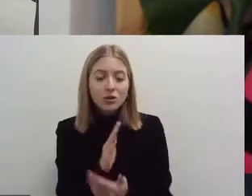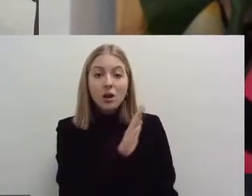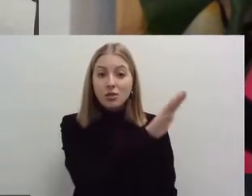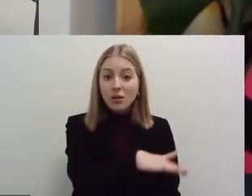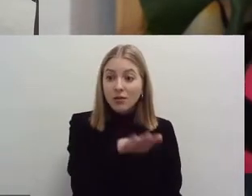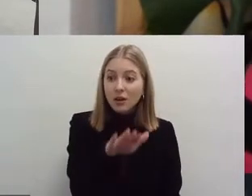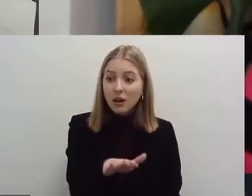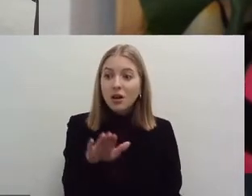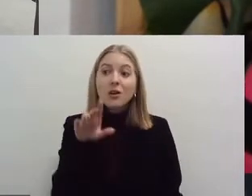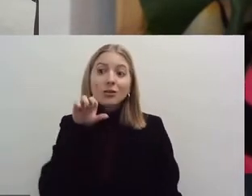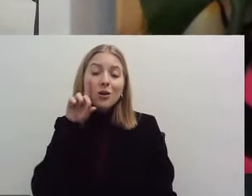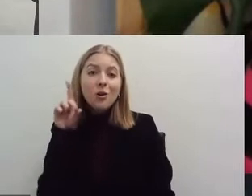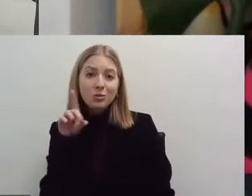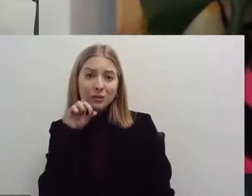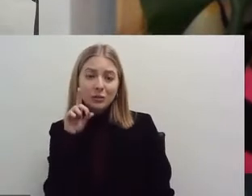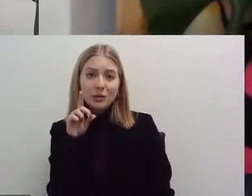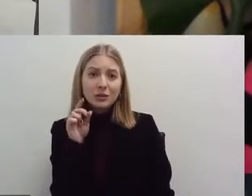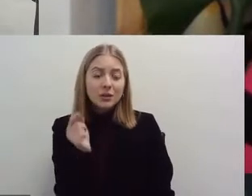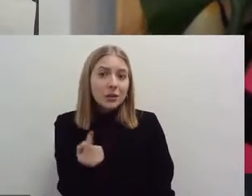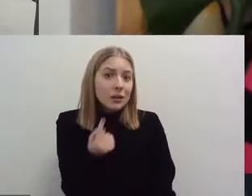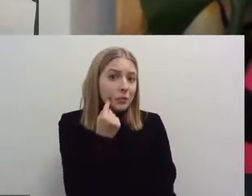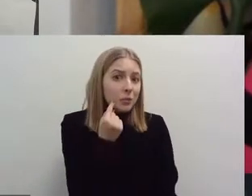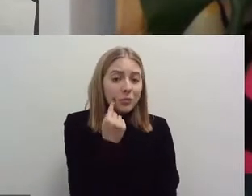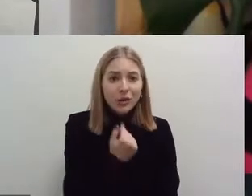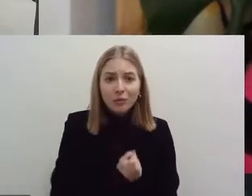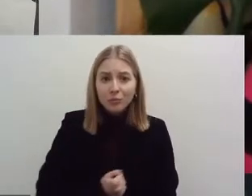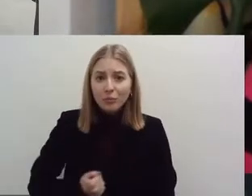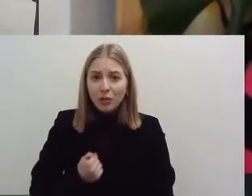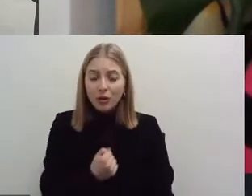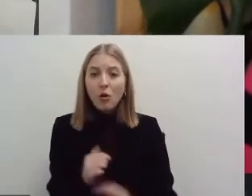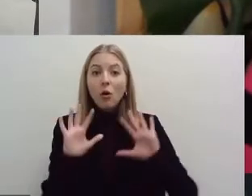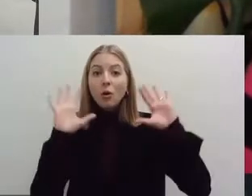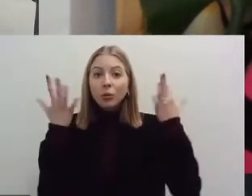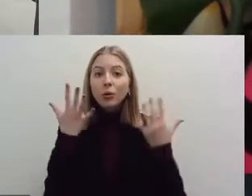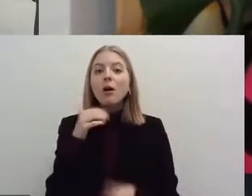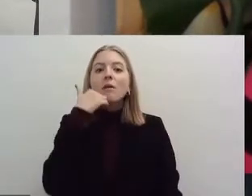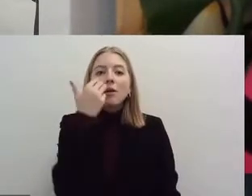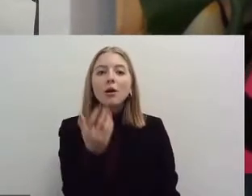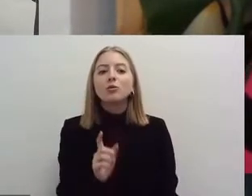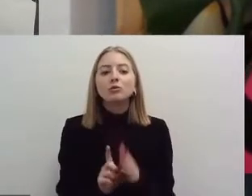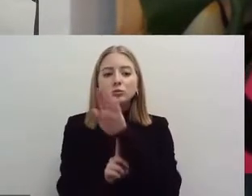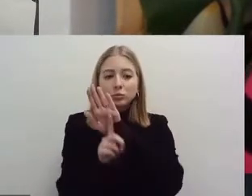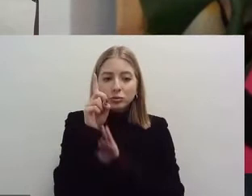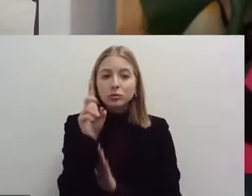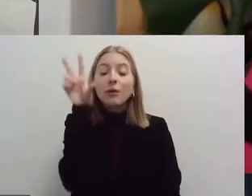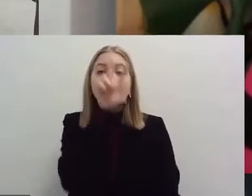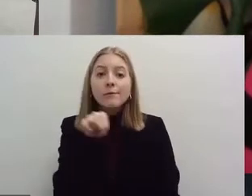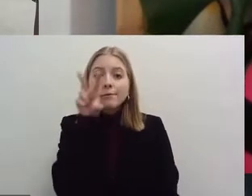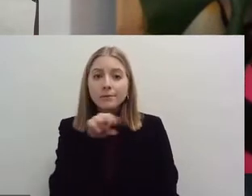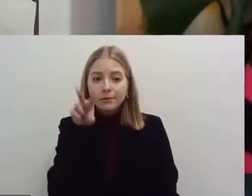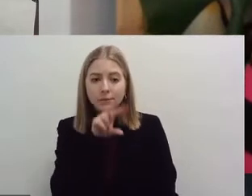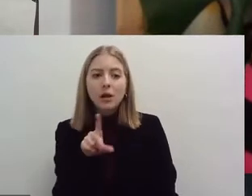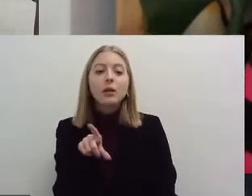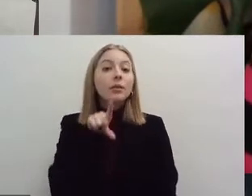out in public, are harassed by horrible comments. They get a very, very harsh negative feedback. And